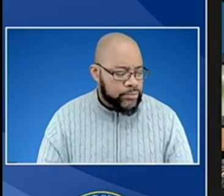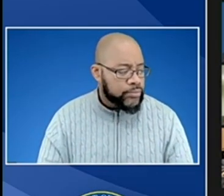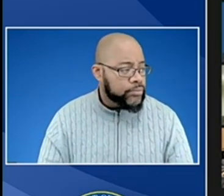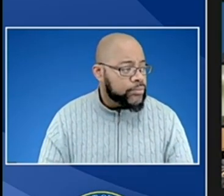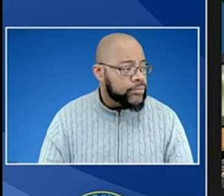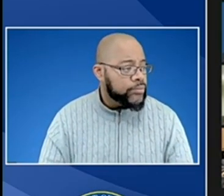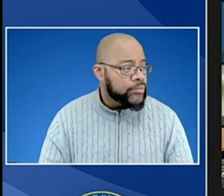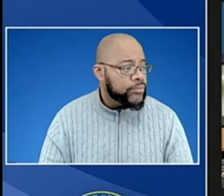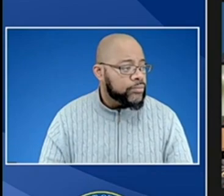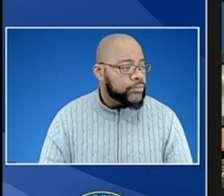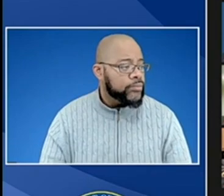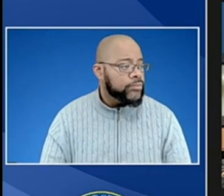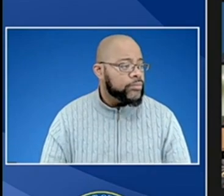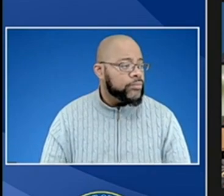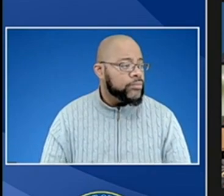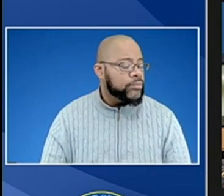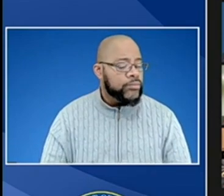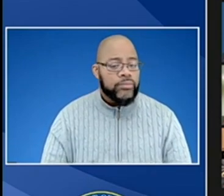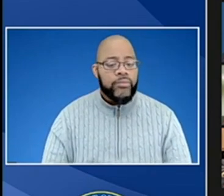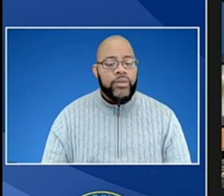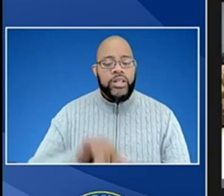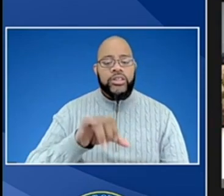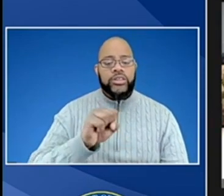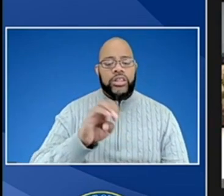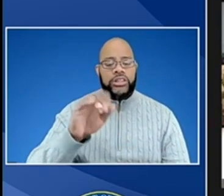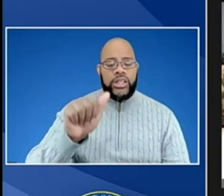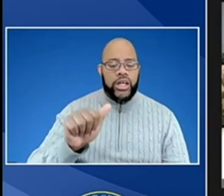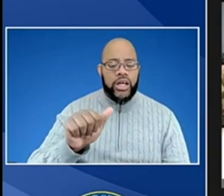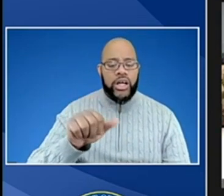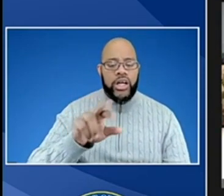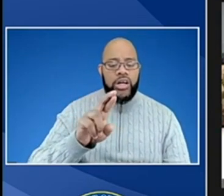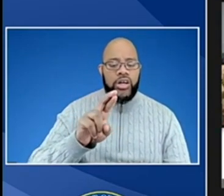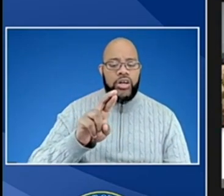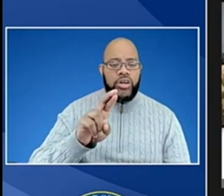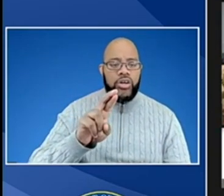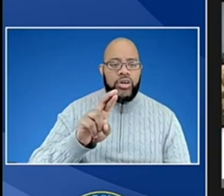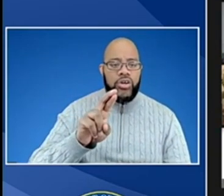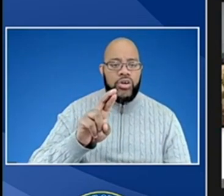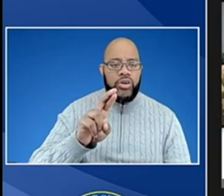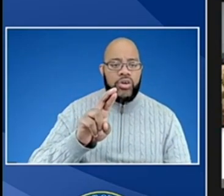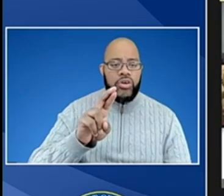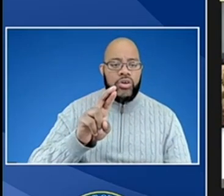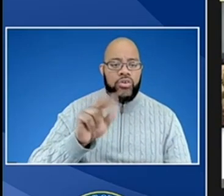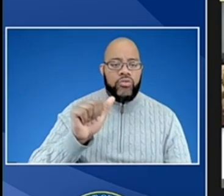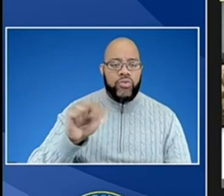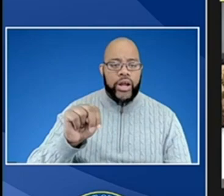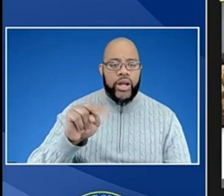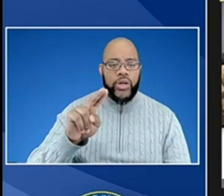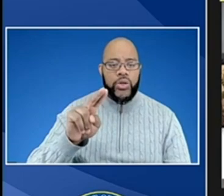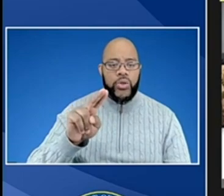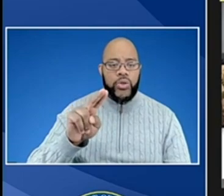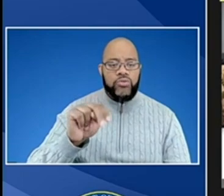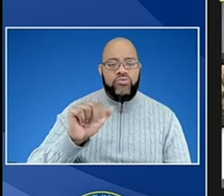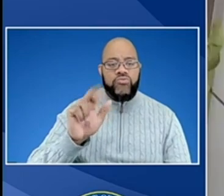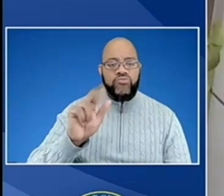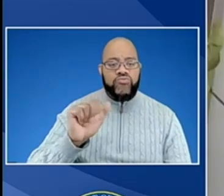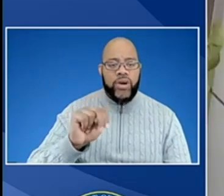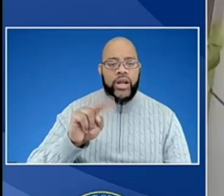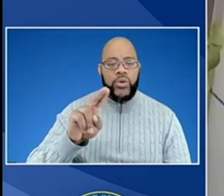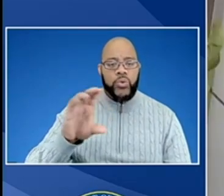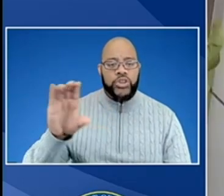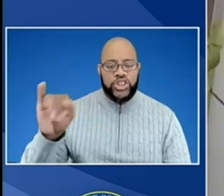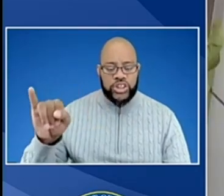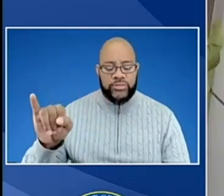Hey, thank you. Jessica Renucci from Consumer Advocates. Thanks. I echo everything that Yael